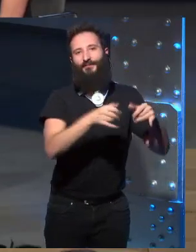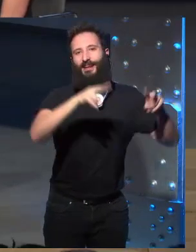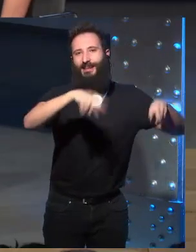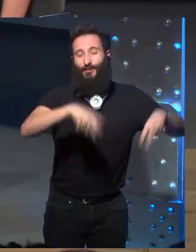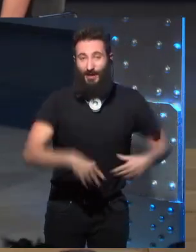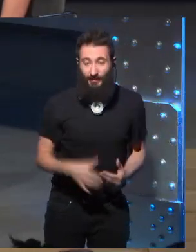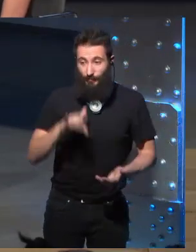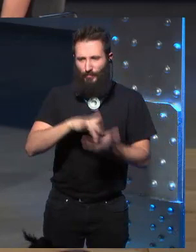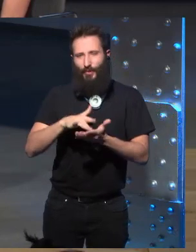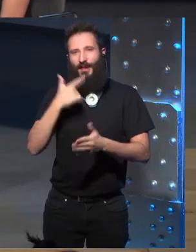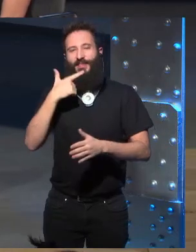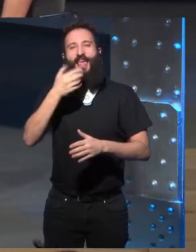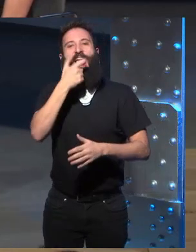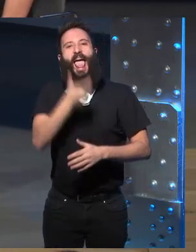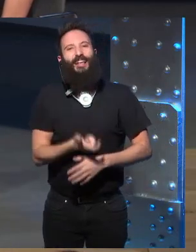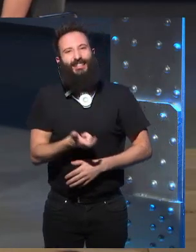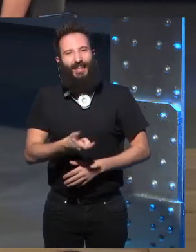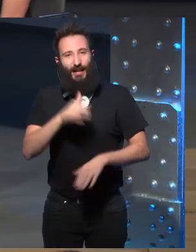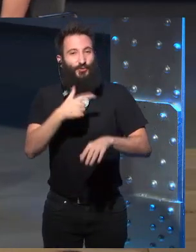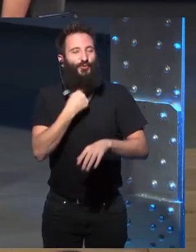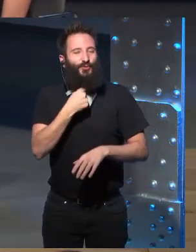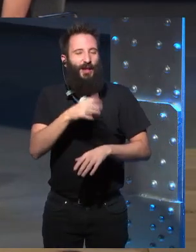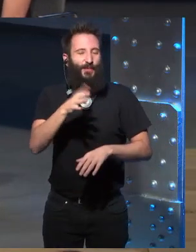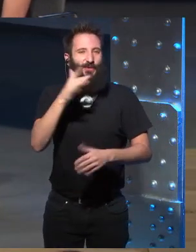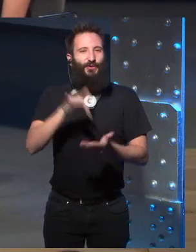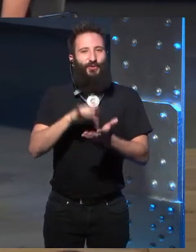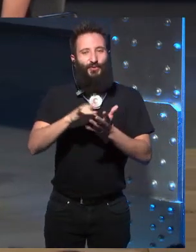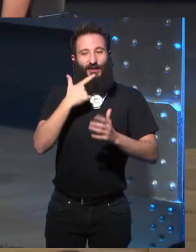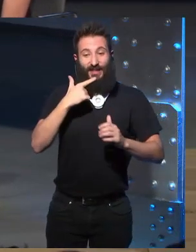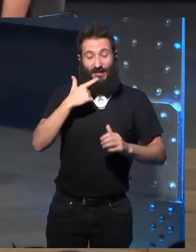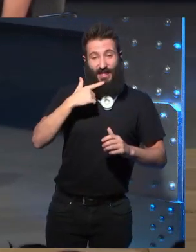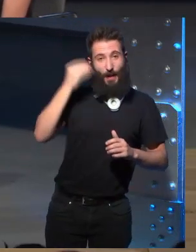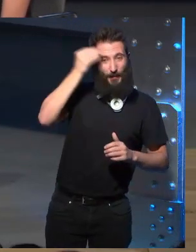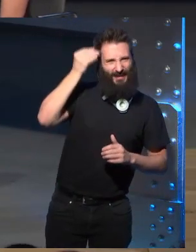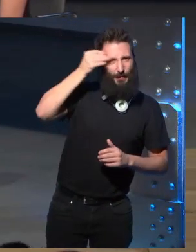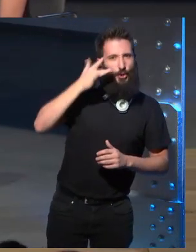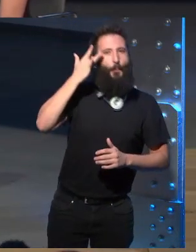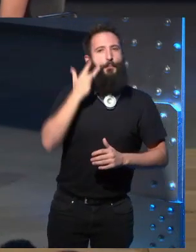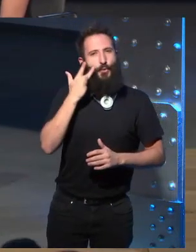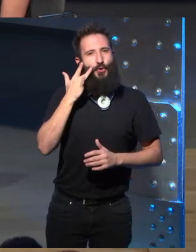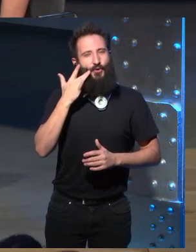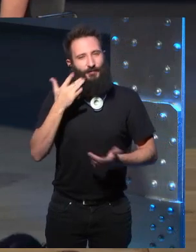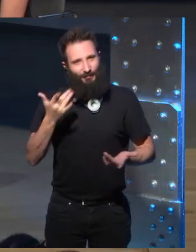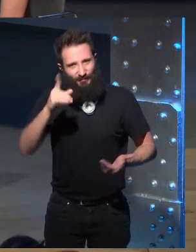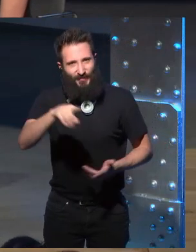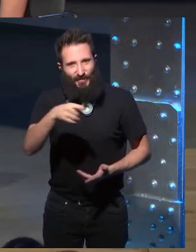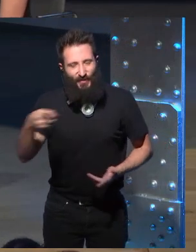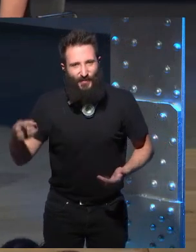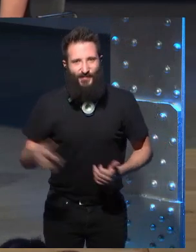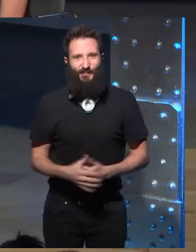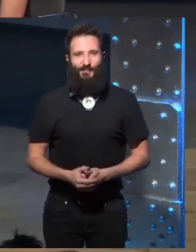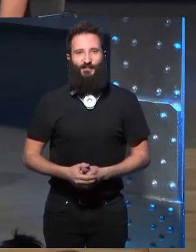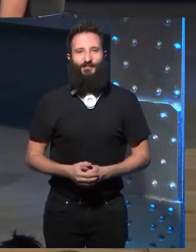por... So I think this must have been one of the reasons why Einstein was so fascinated with this, because it wasn't a question of